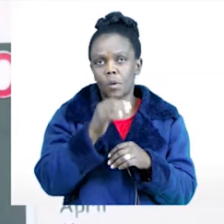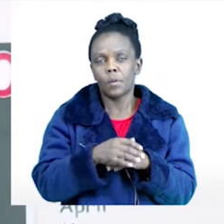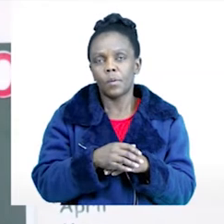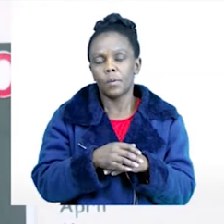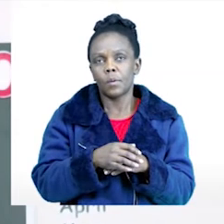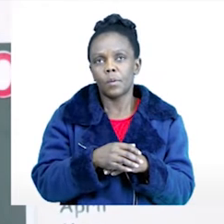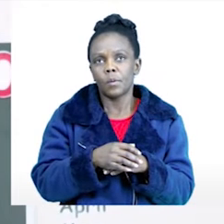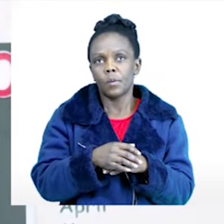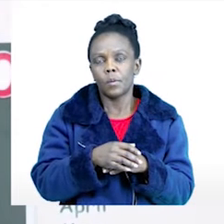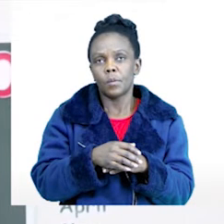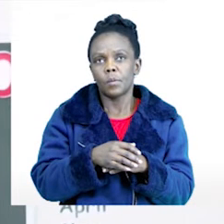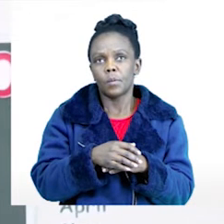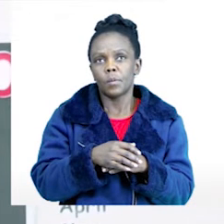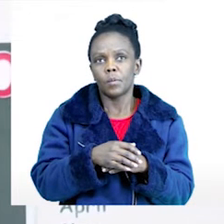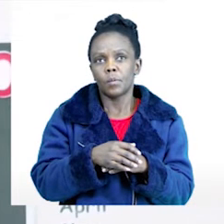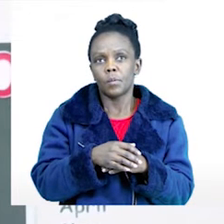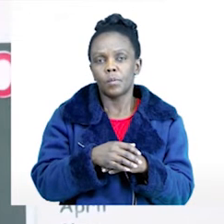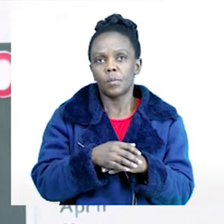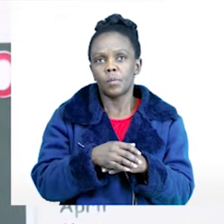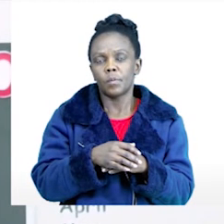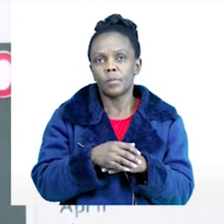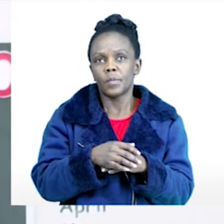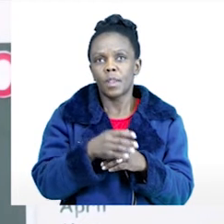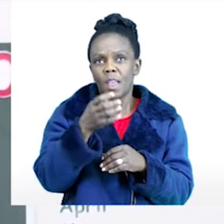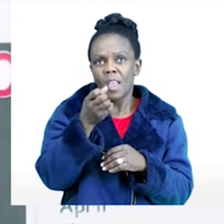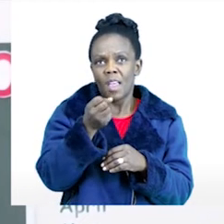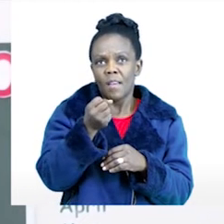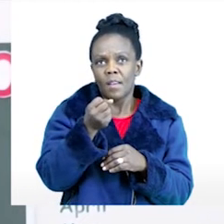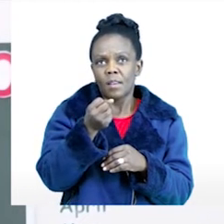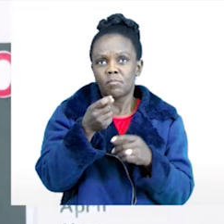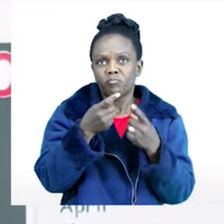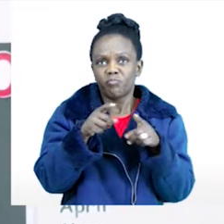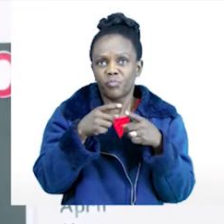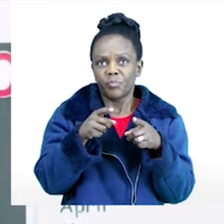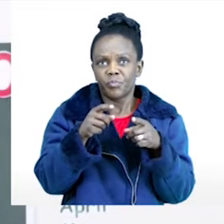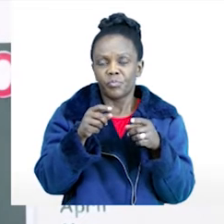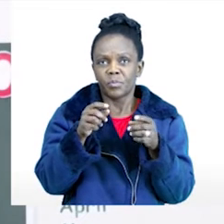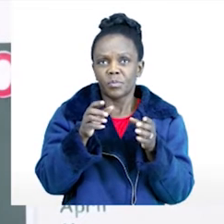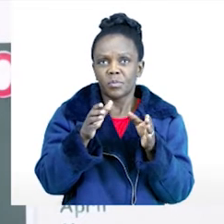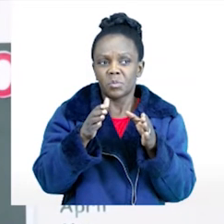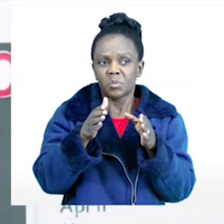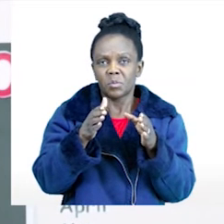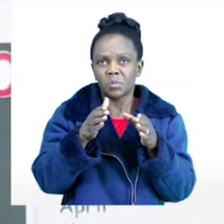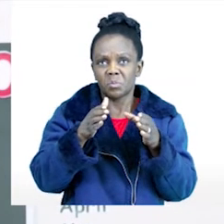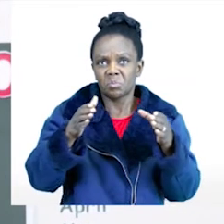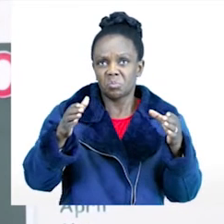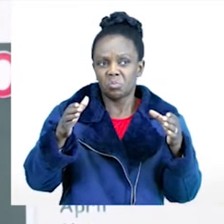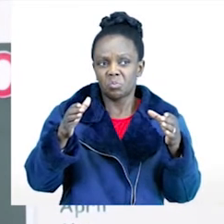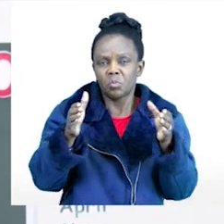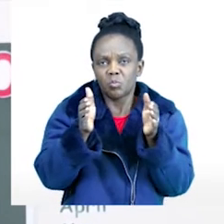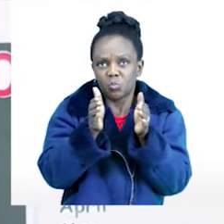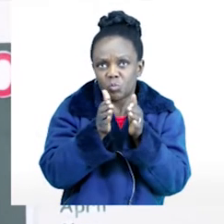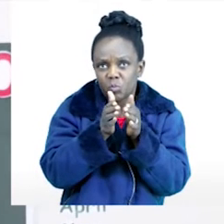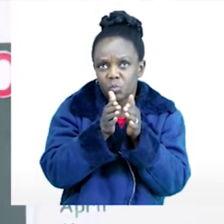a vase can come in different shapes. For example, this is also a vase. You can put more flowers and